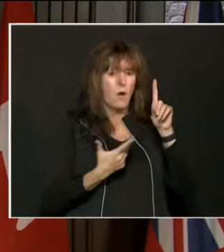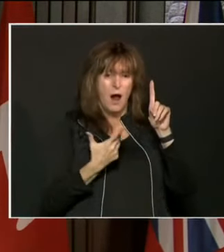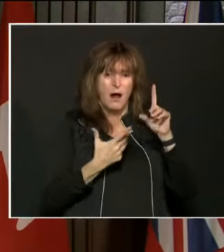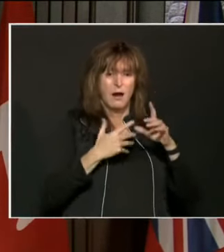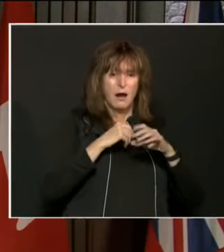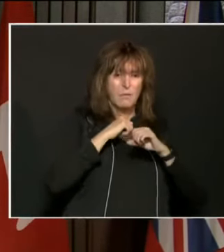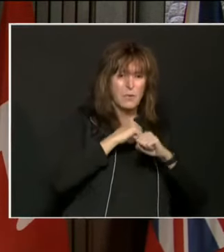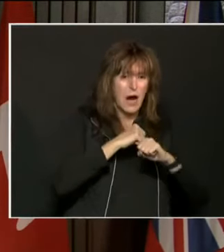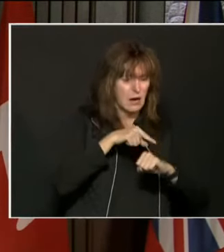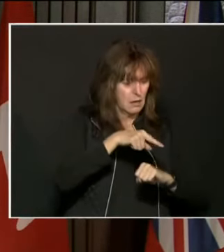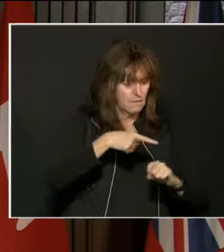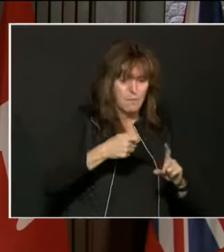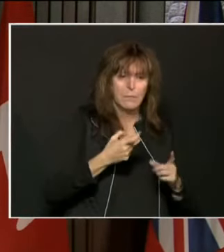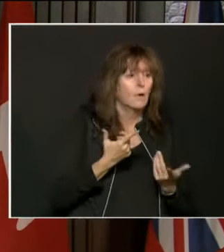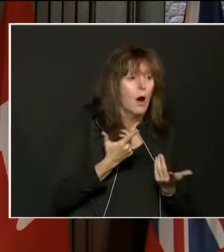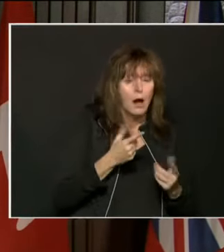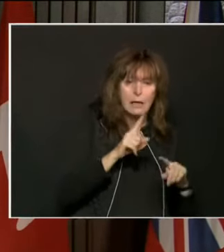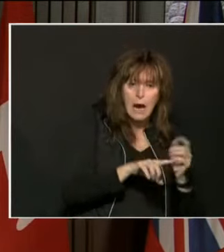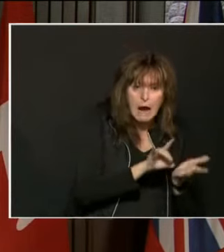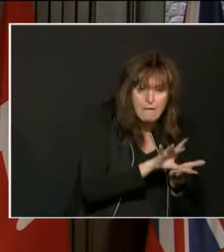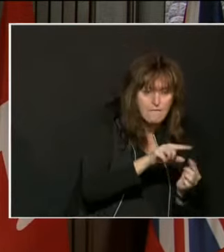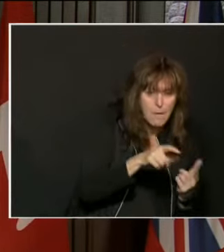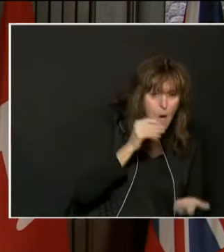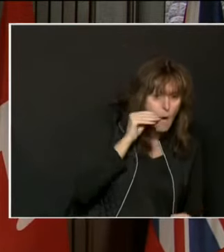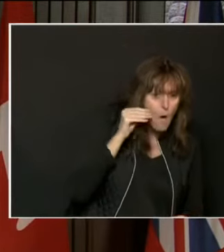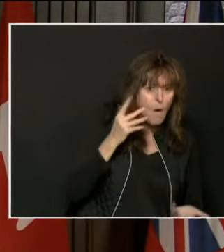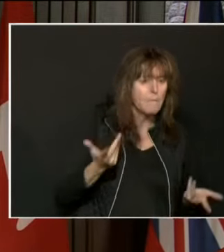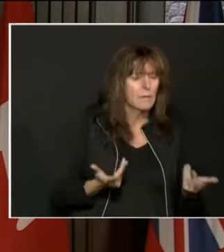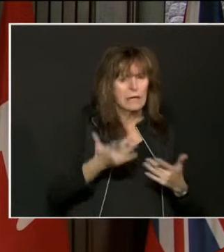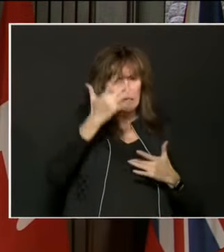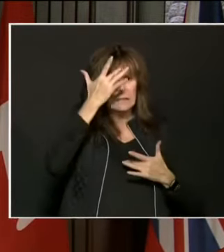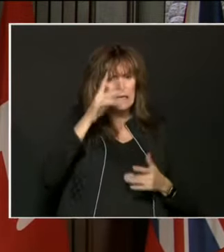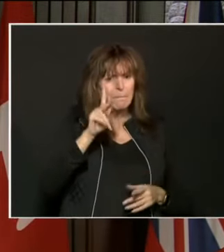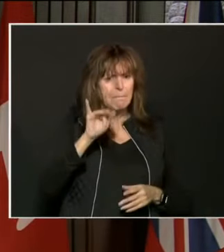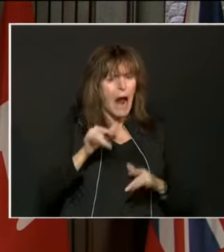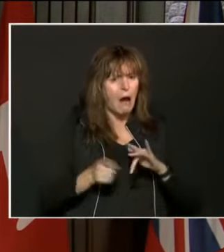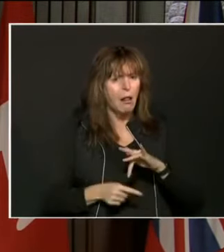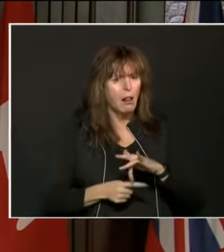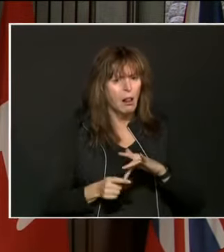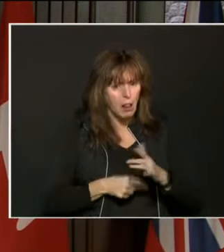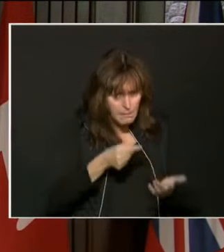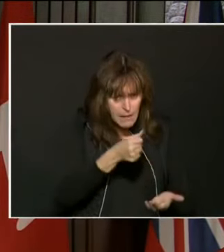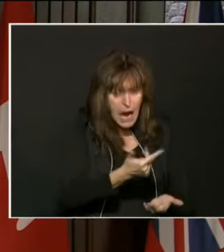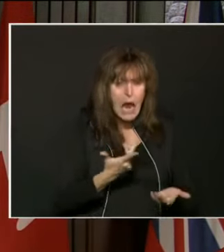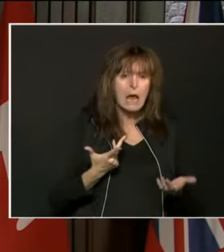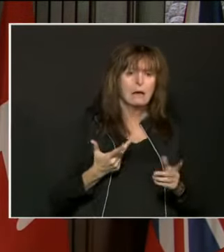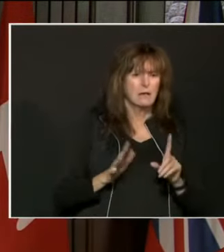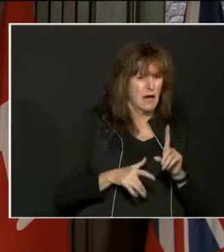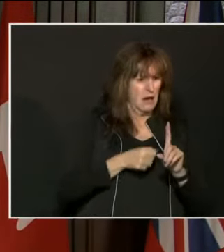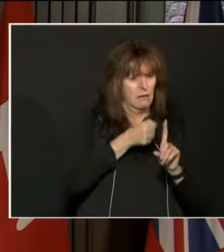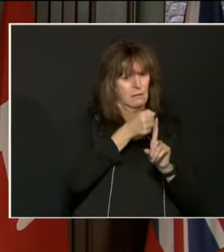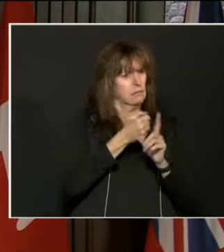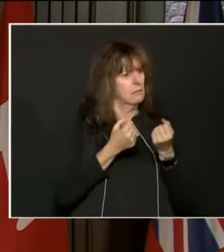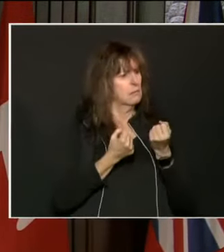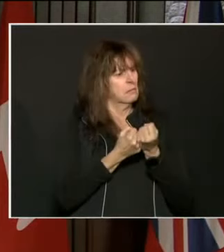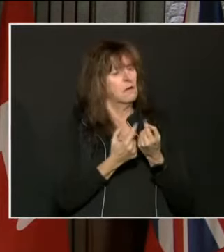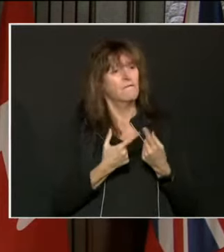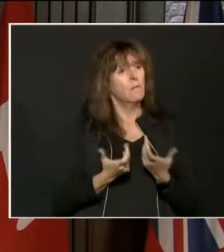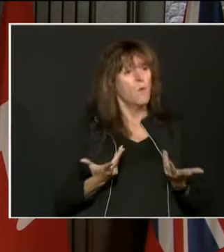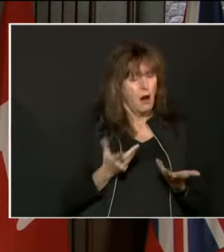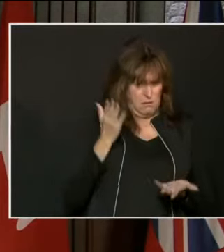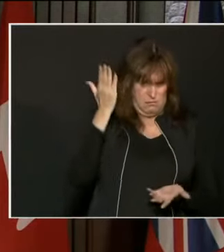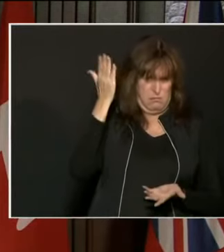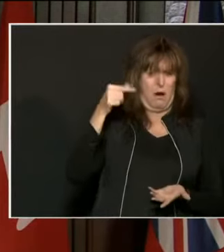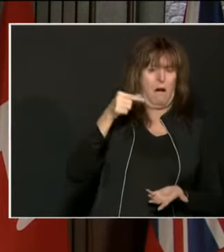pay that can be quite helpful as well. Follow up, and this is the last question. Thank you. Yeah, my follow-up is for